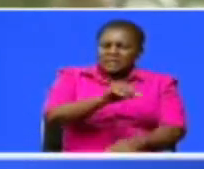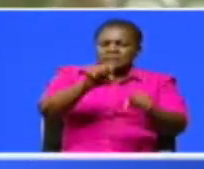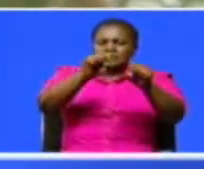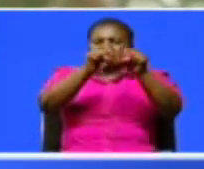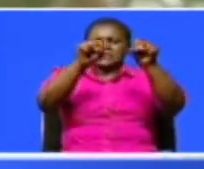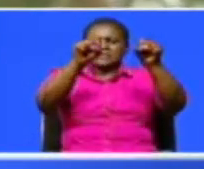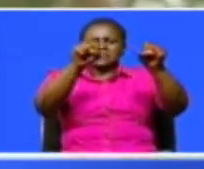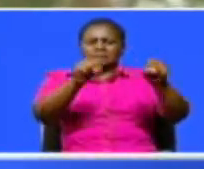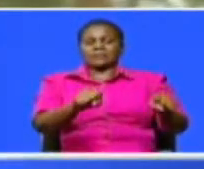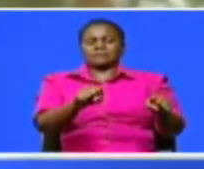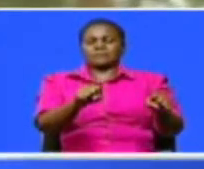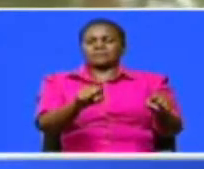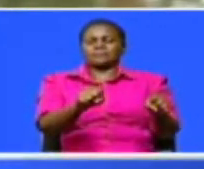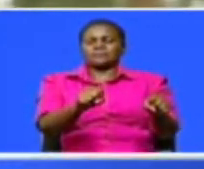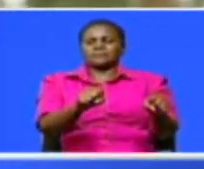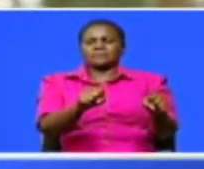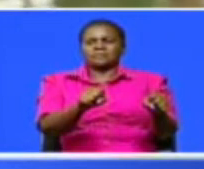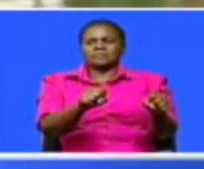system